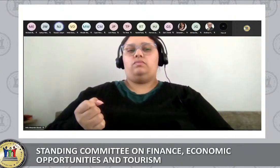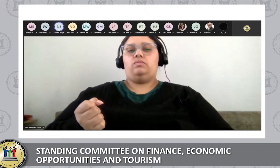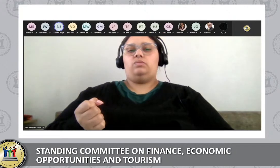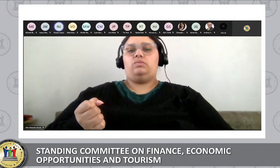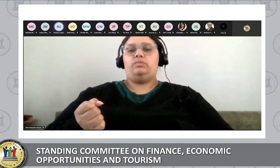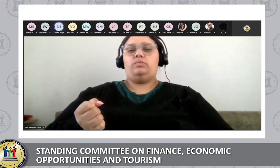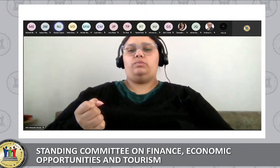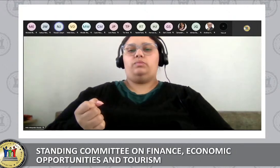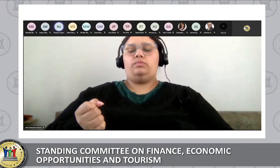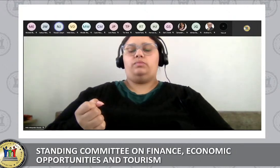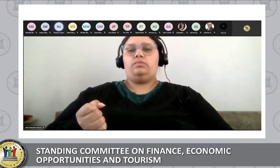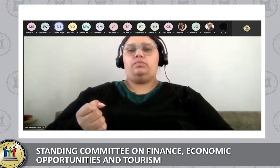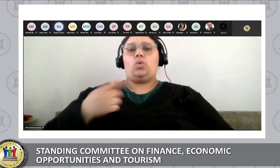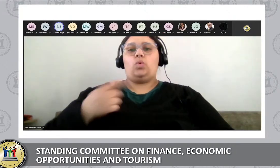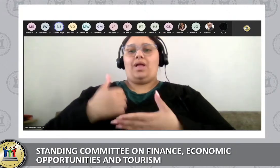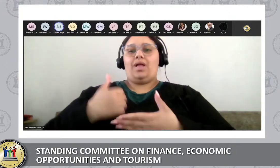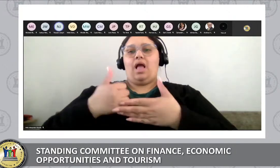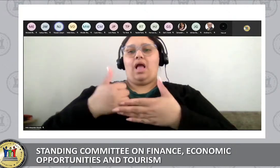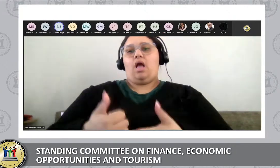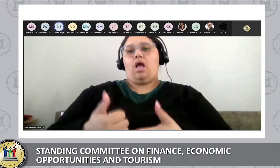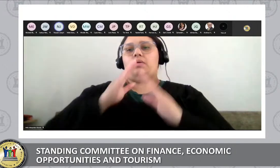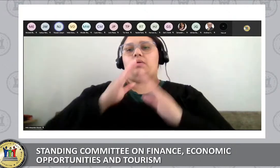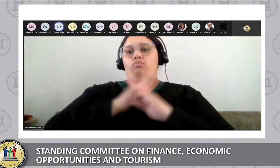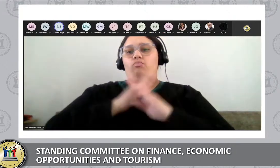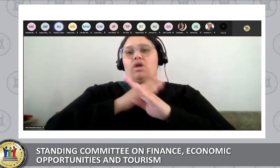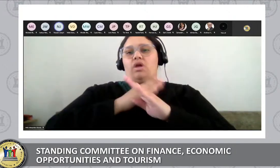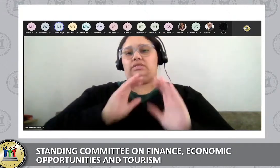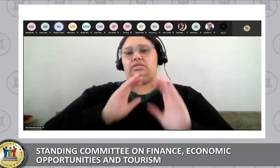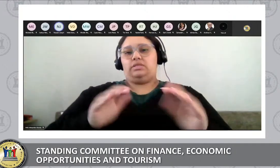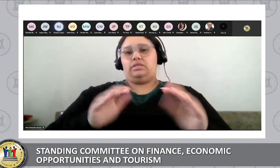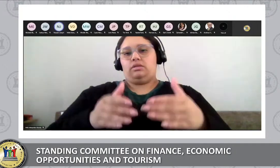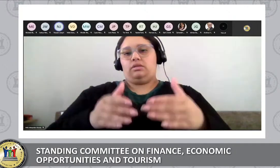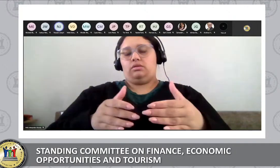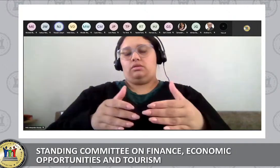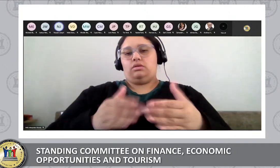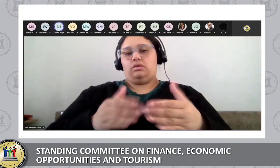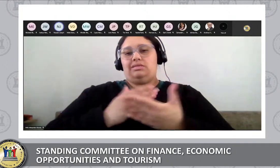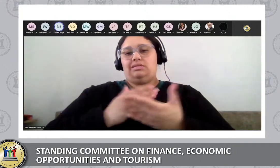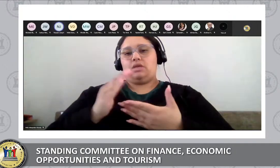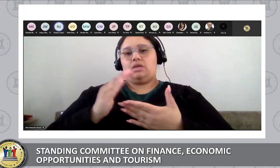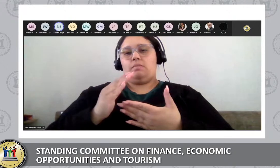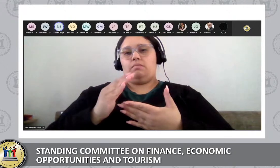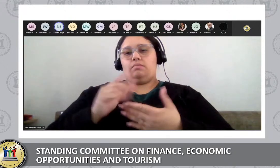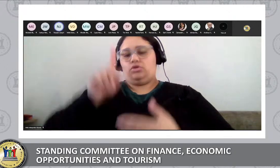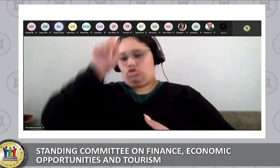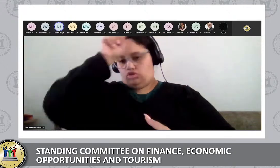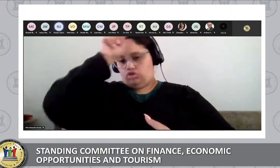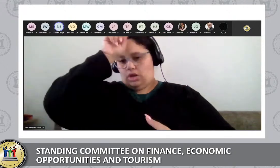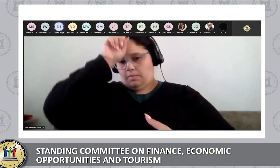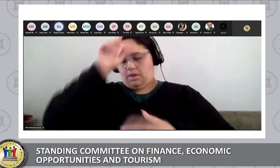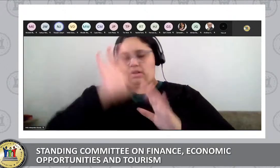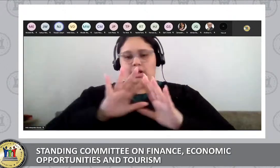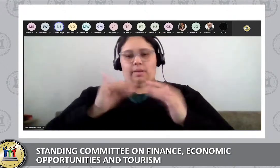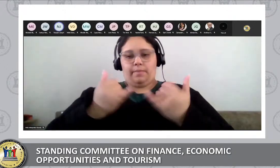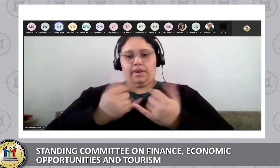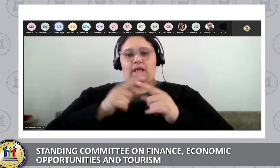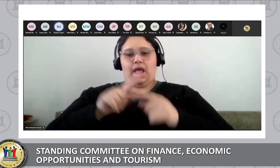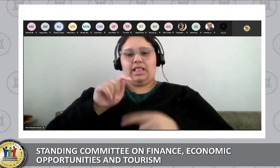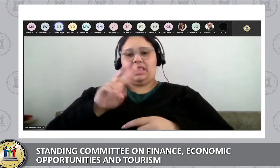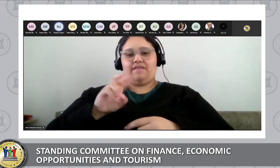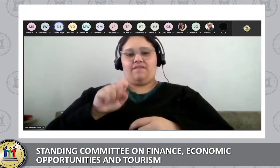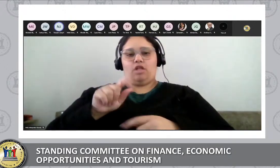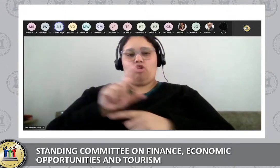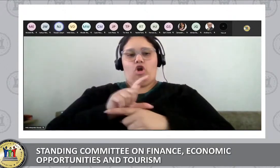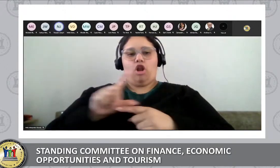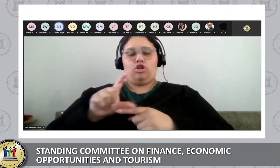we assisted with private sector, some of the German companies and our TVET colleges in